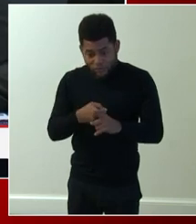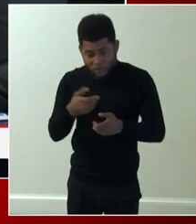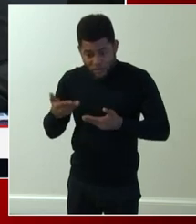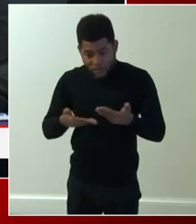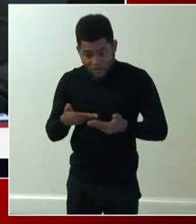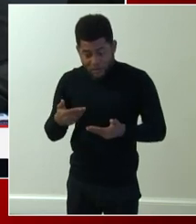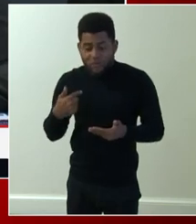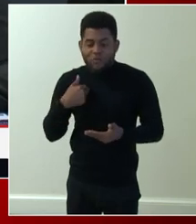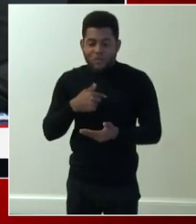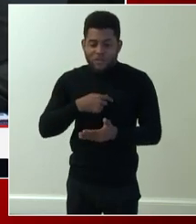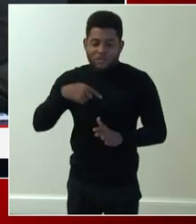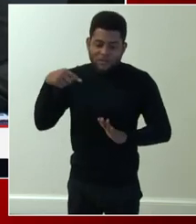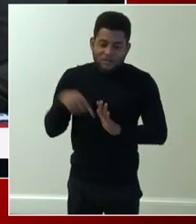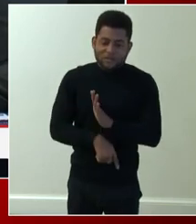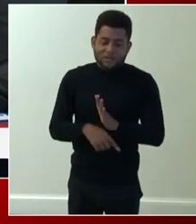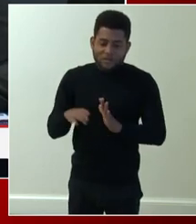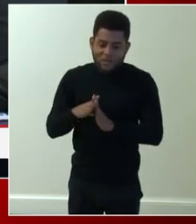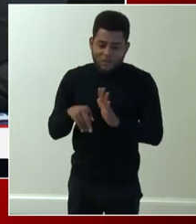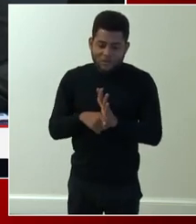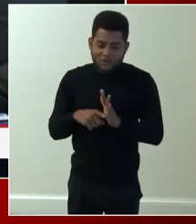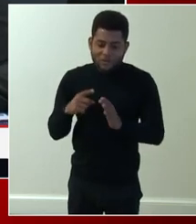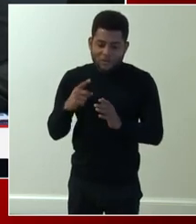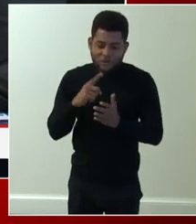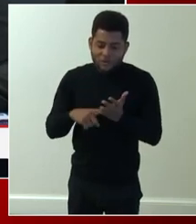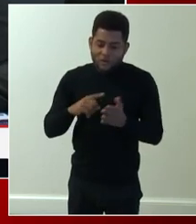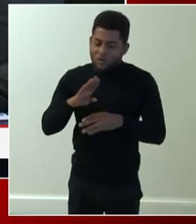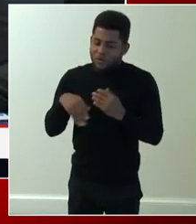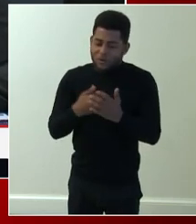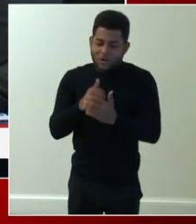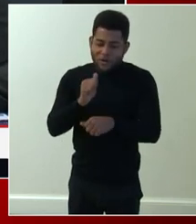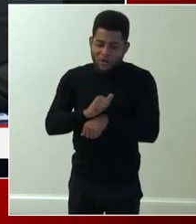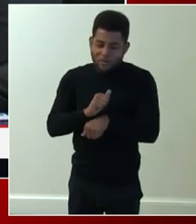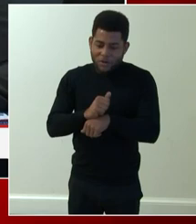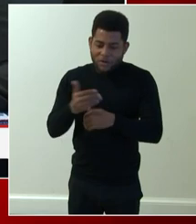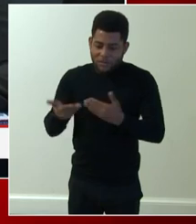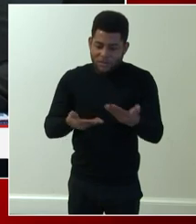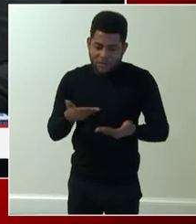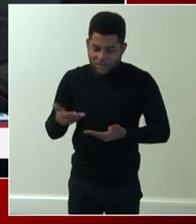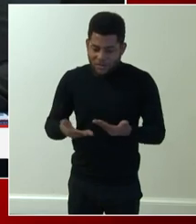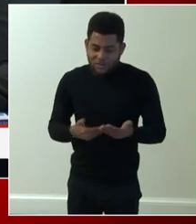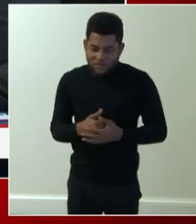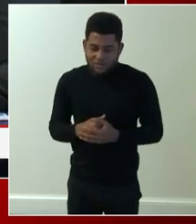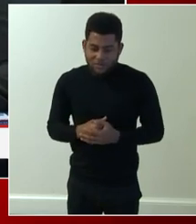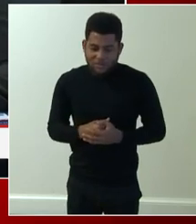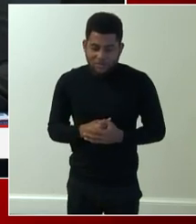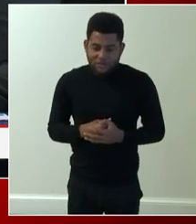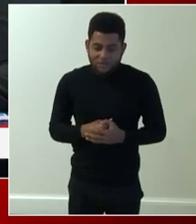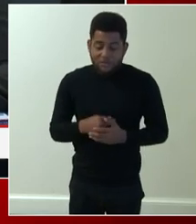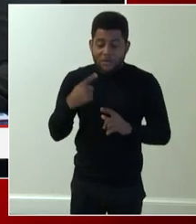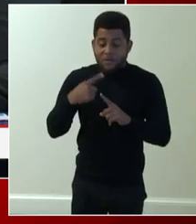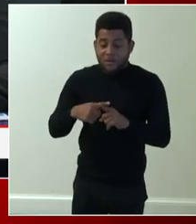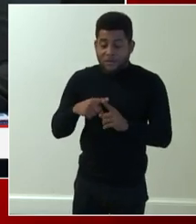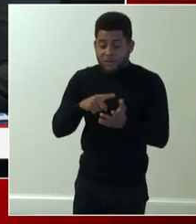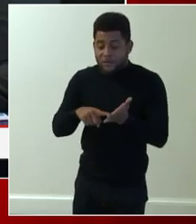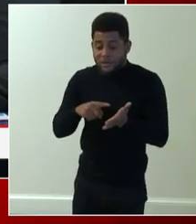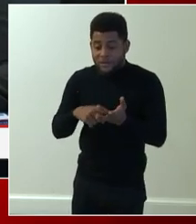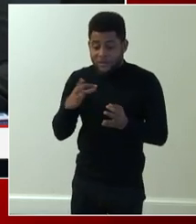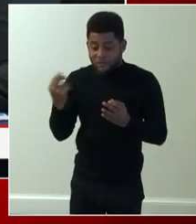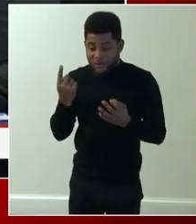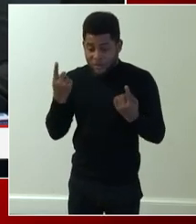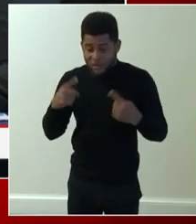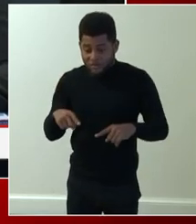background check on all of our employees when they're hired. And again, we're doing an investigation into the hiring process specifically to the staff